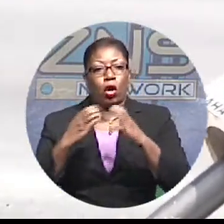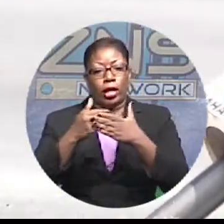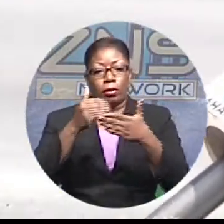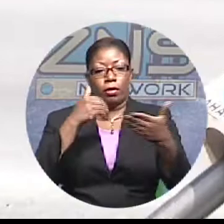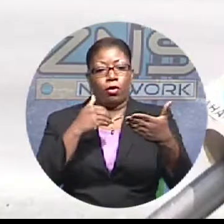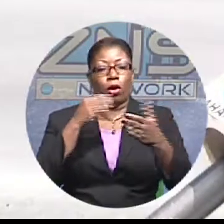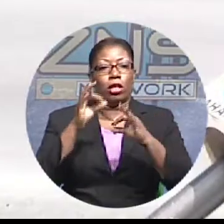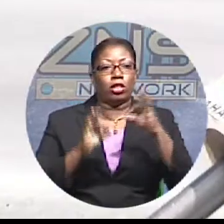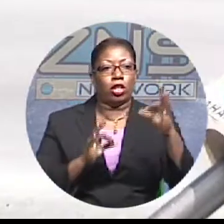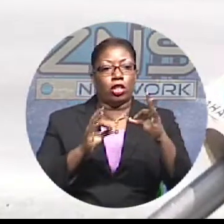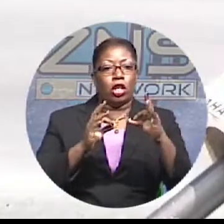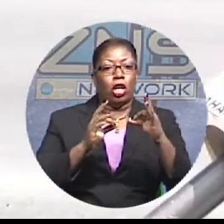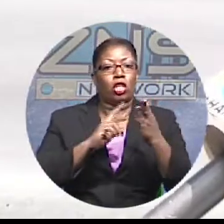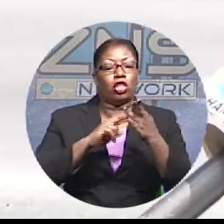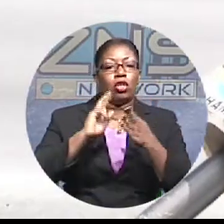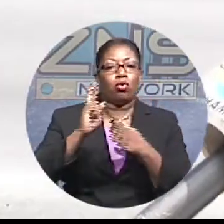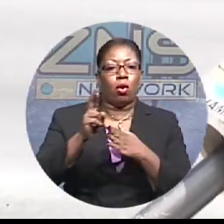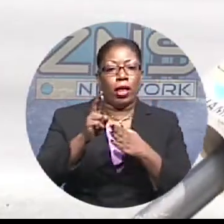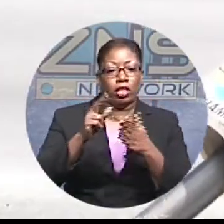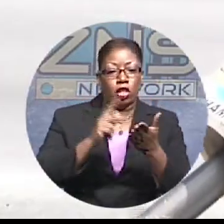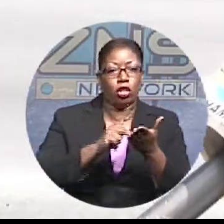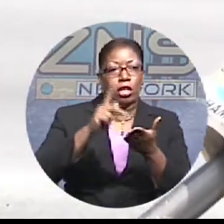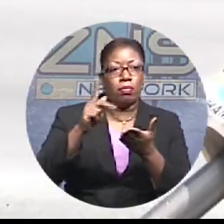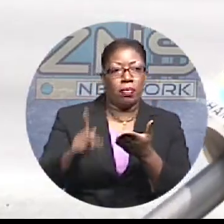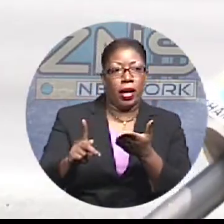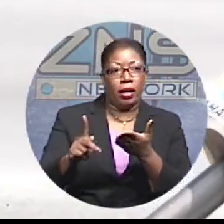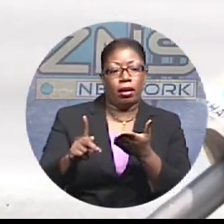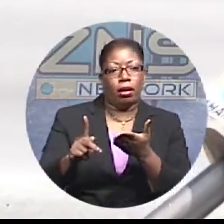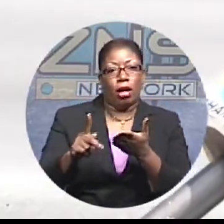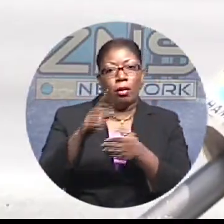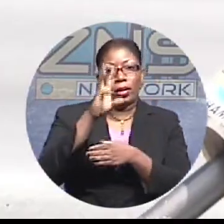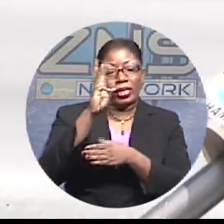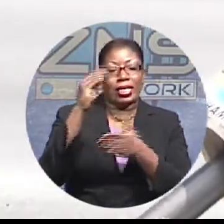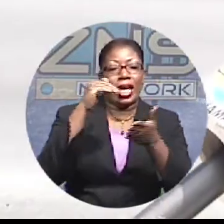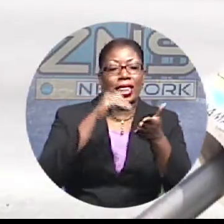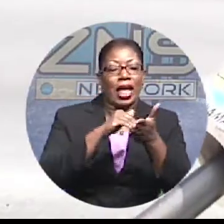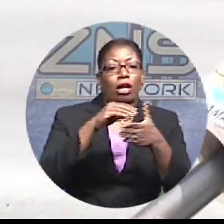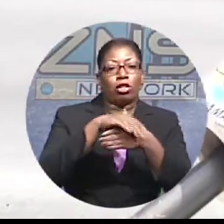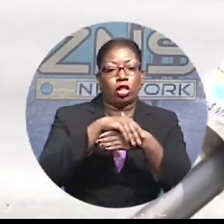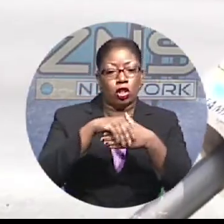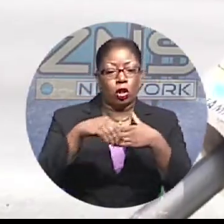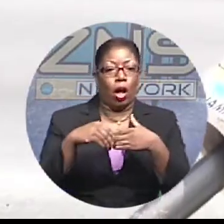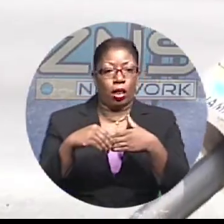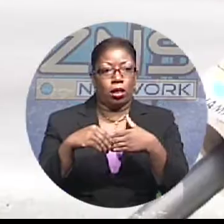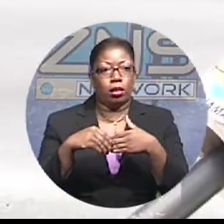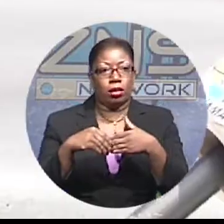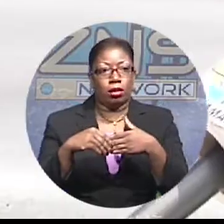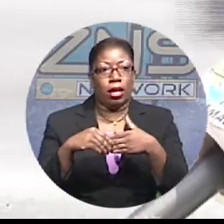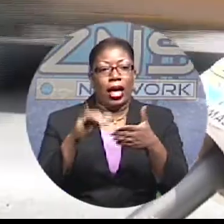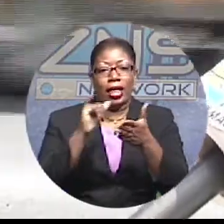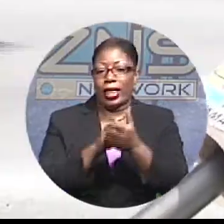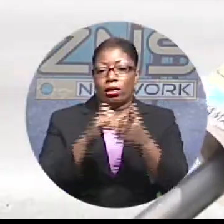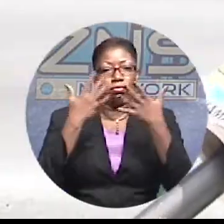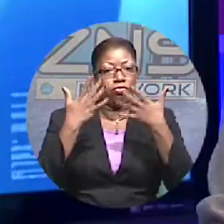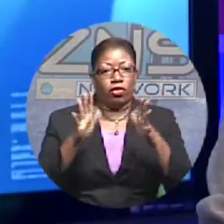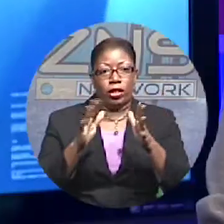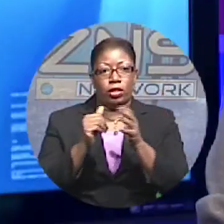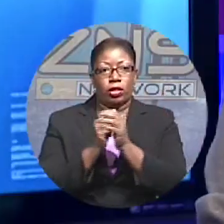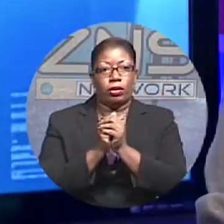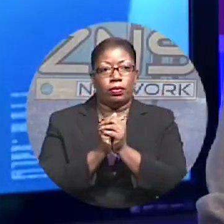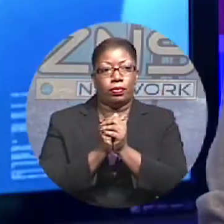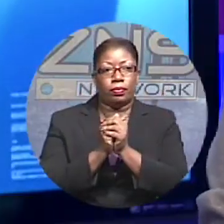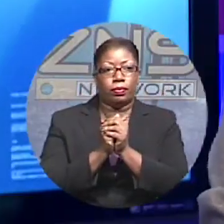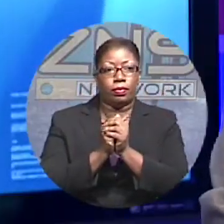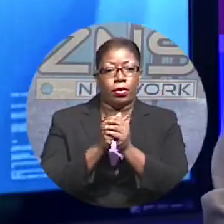the magistrate, they ruled that she should just pay a approximately $6,000 fine, and that was